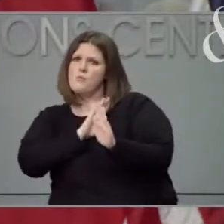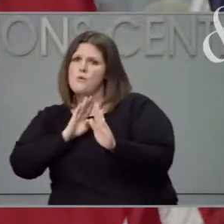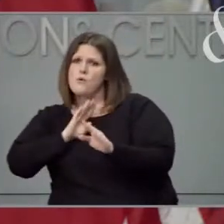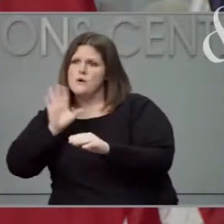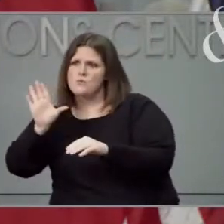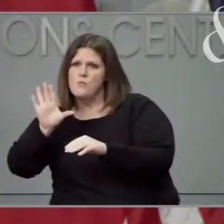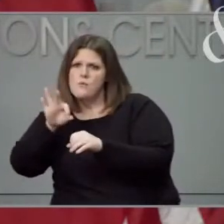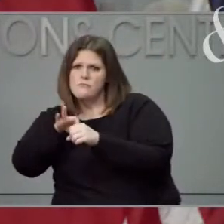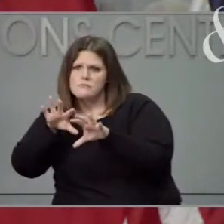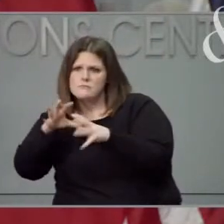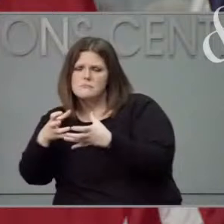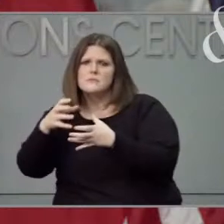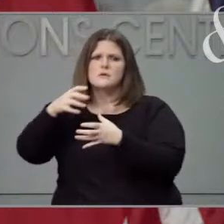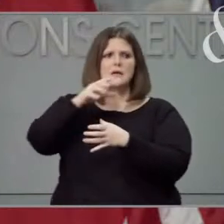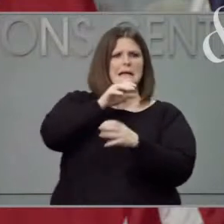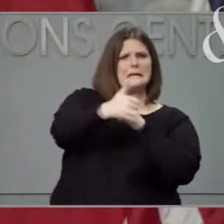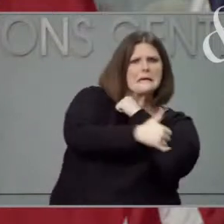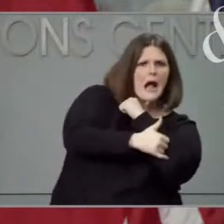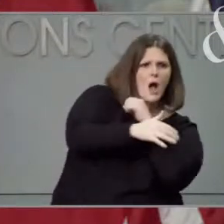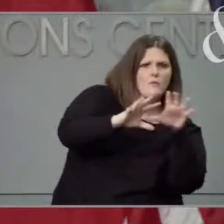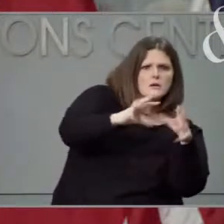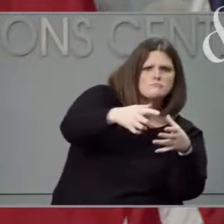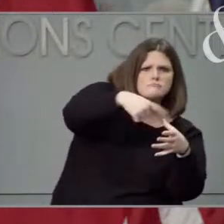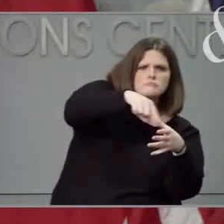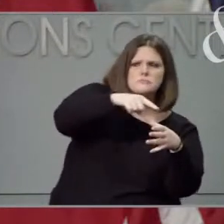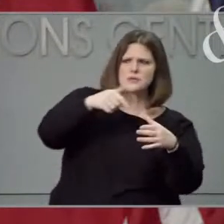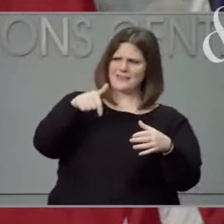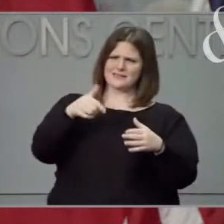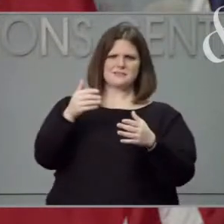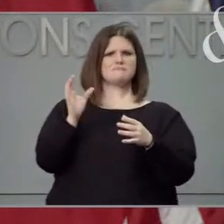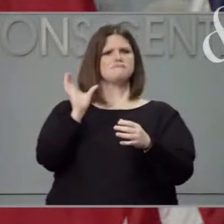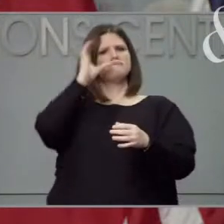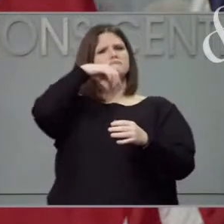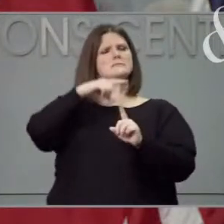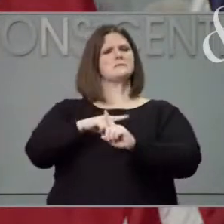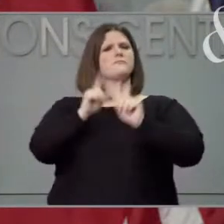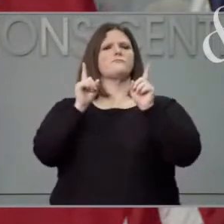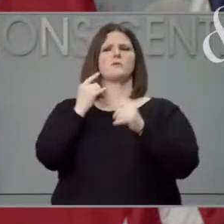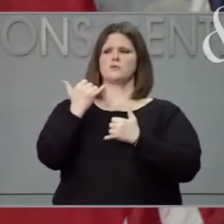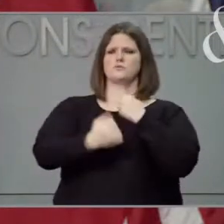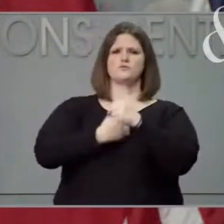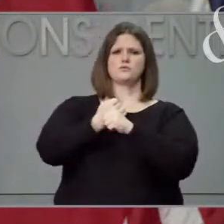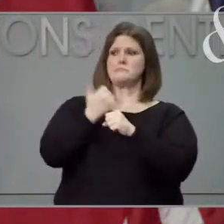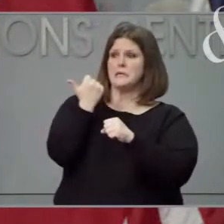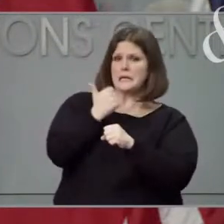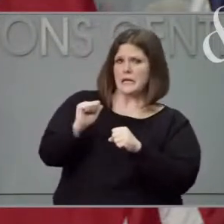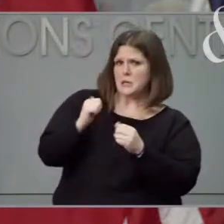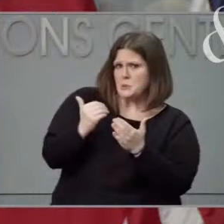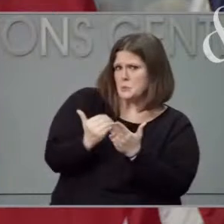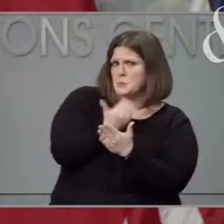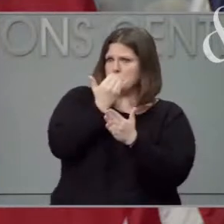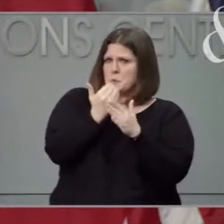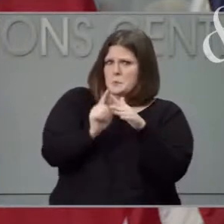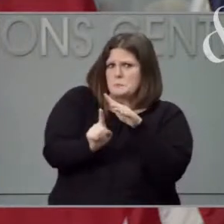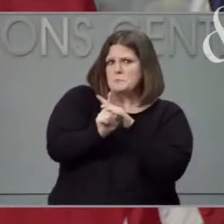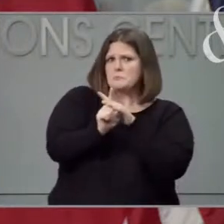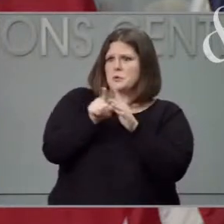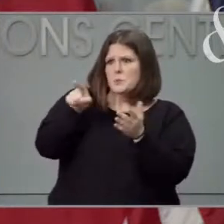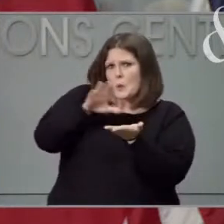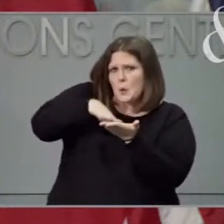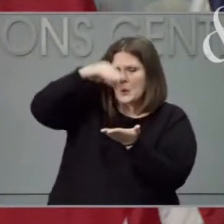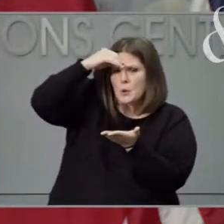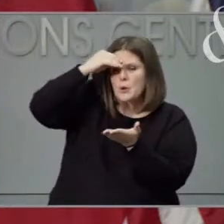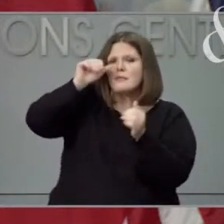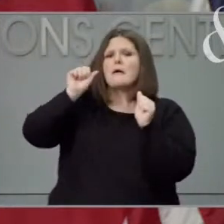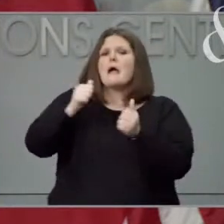as well. Is there any lesson you've learned from the early voting? Is there anything that you've learned from the unique nature of this that you might be carrying over into the